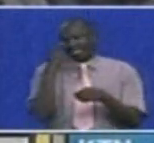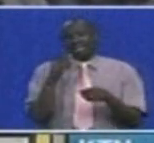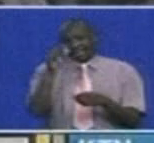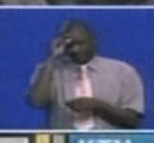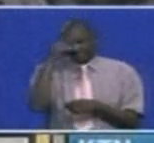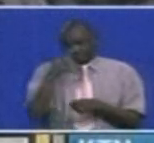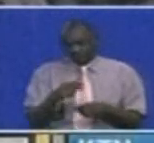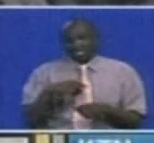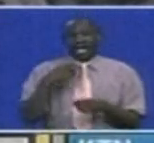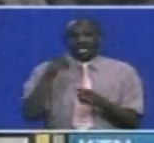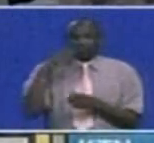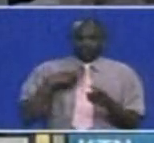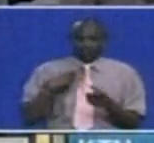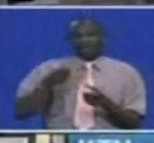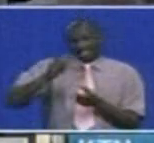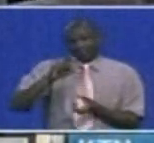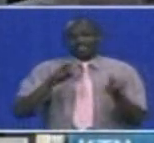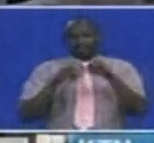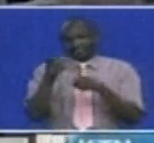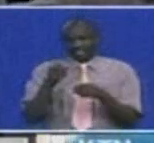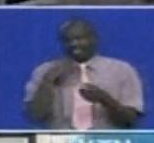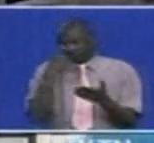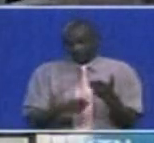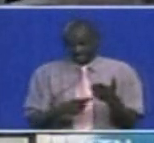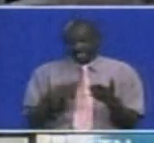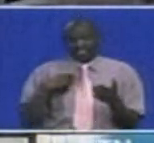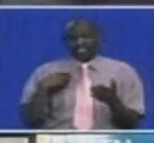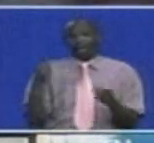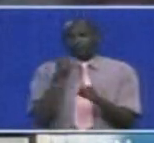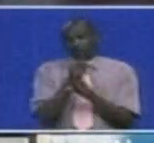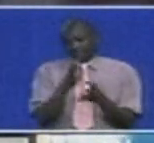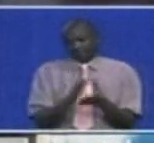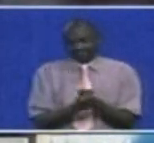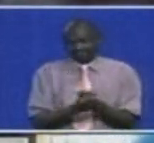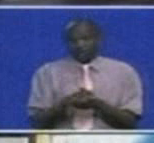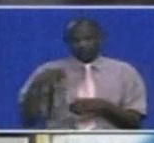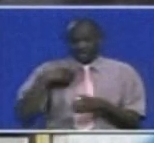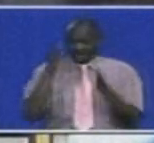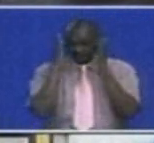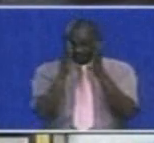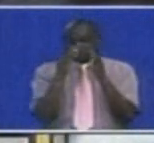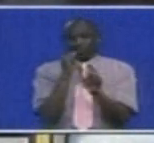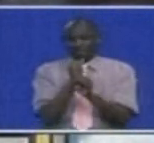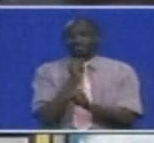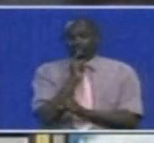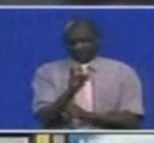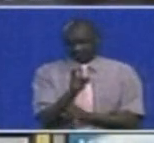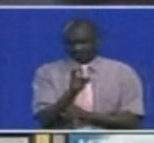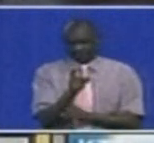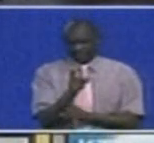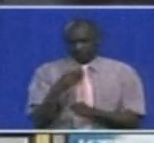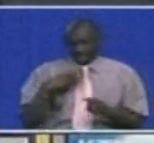the argument to justify this increment, much the chagrin of employers. We are committed to ensuring that the poor